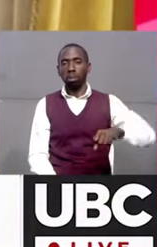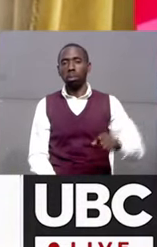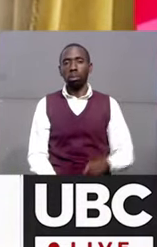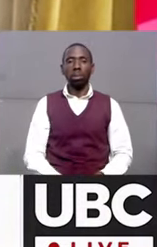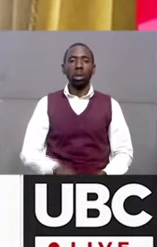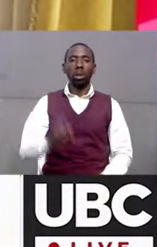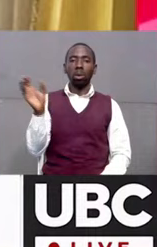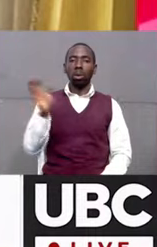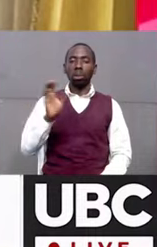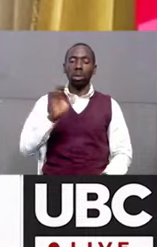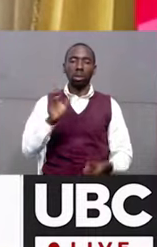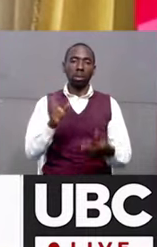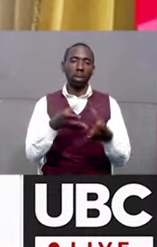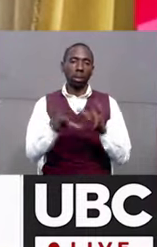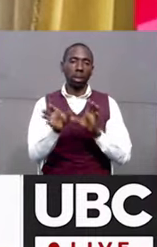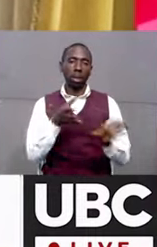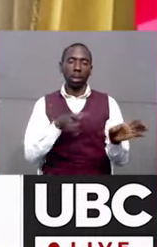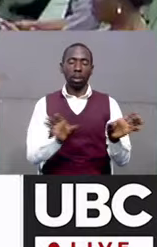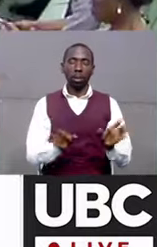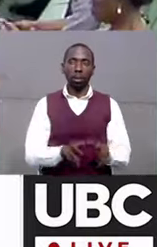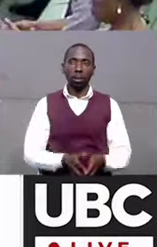The Committee of Supply.